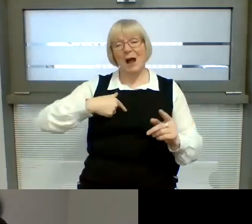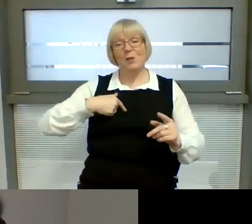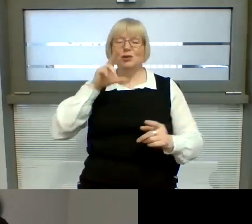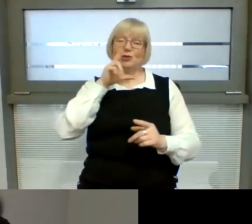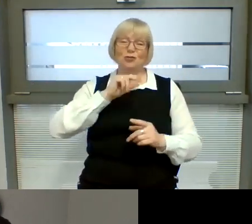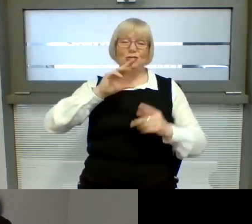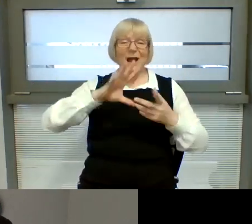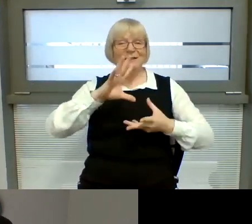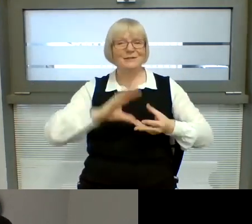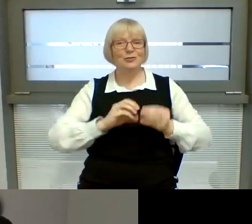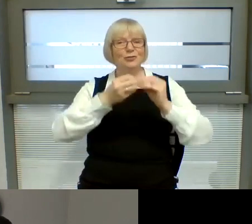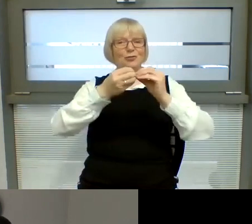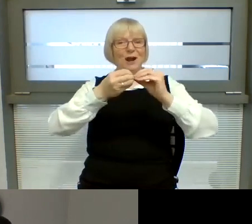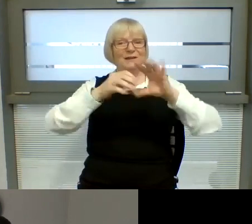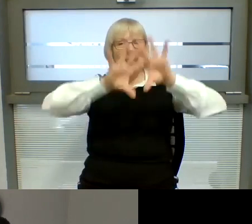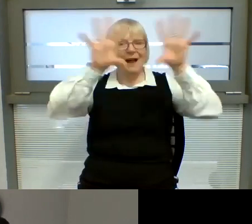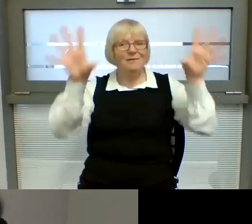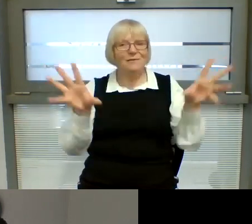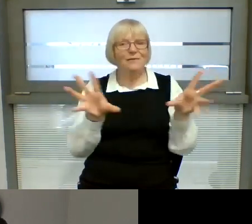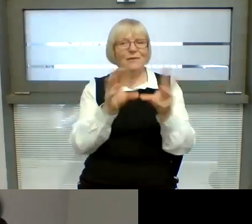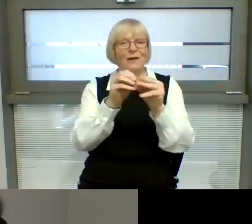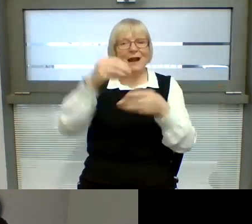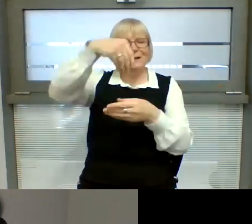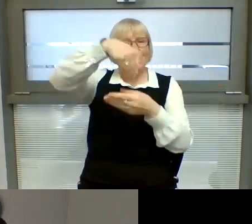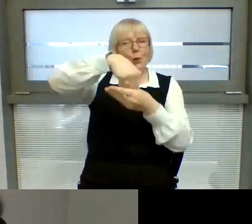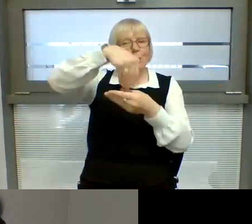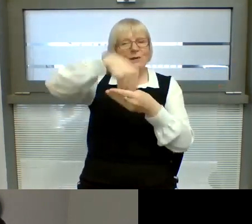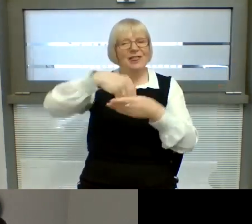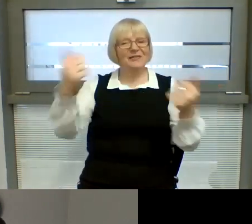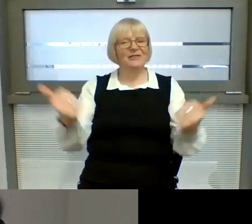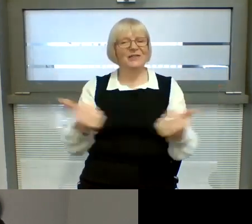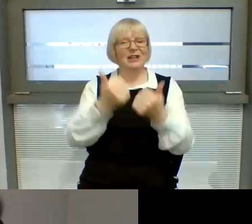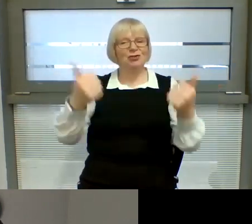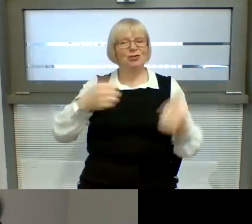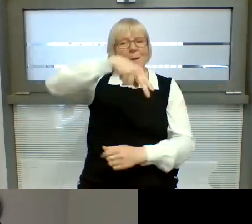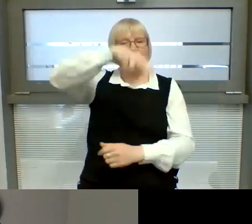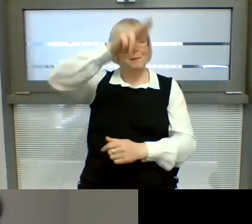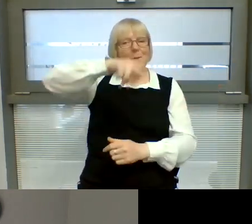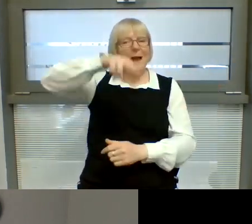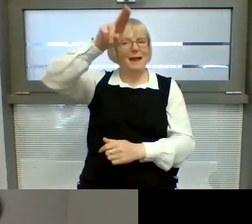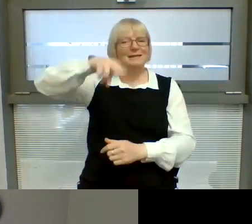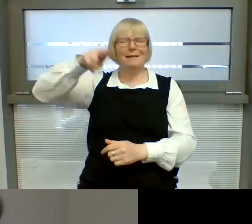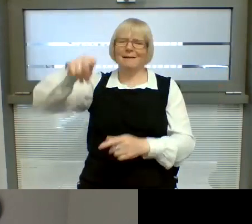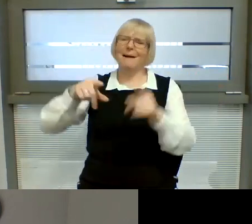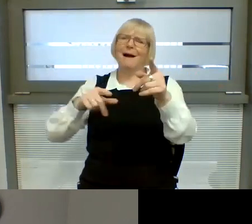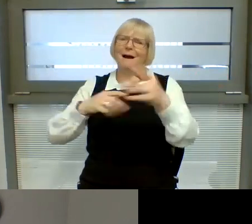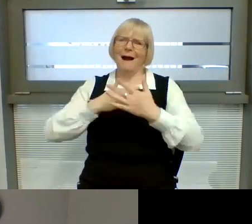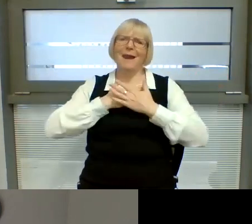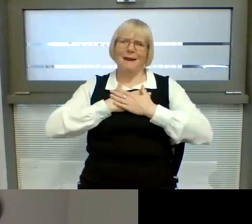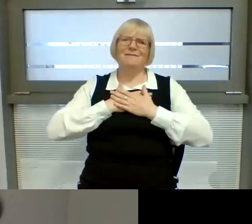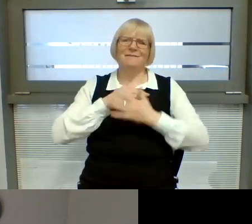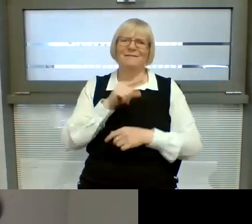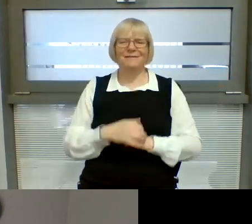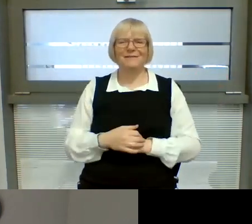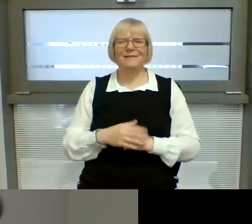created to be then embedded into the finished painting. Yeah, I love those. There's